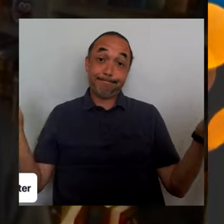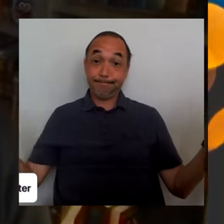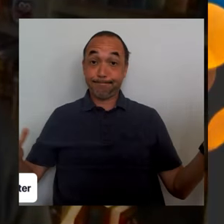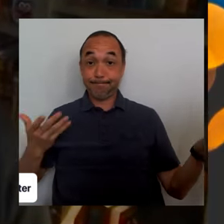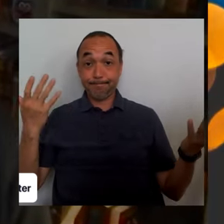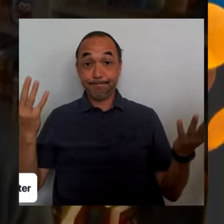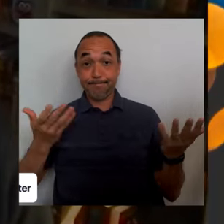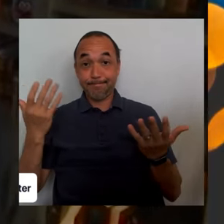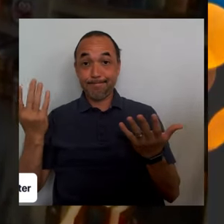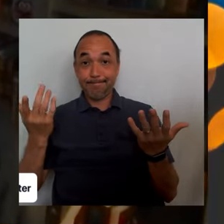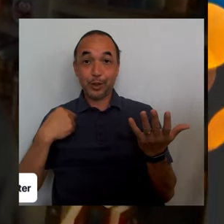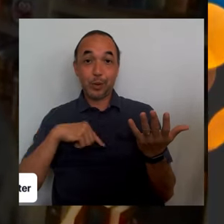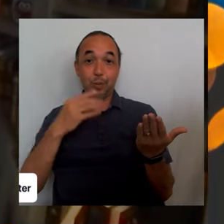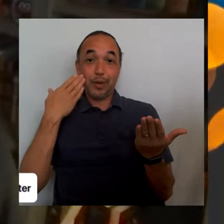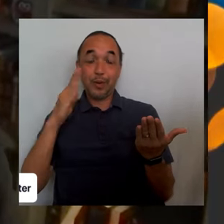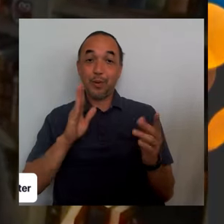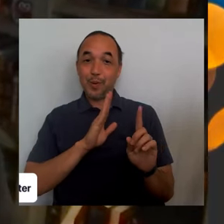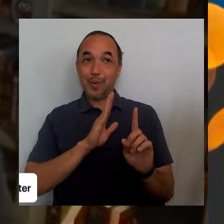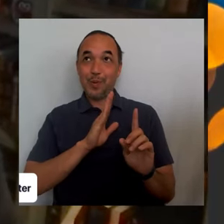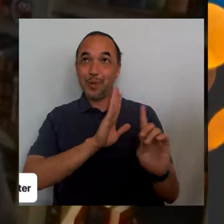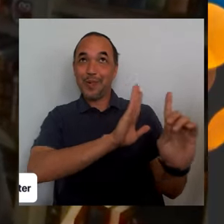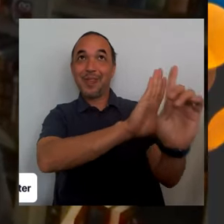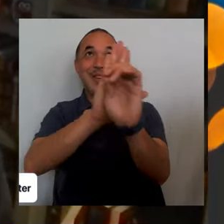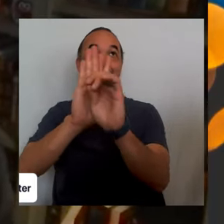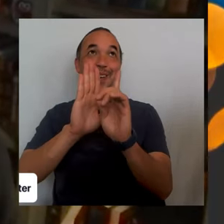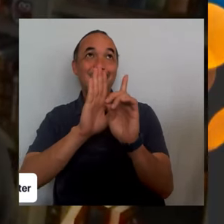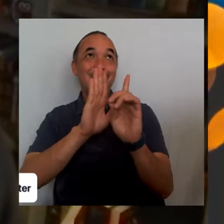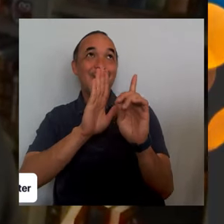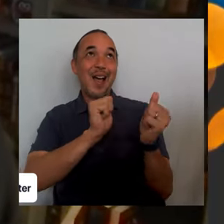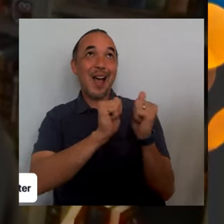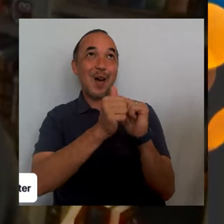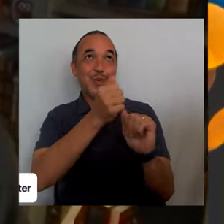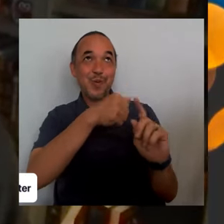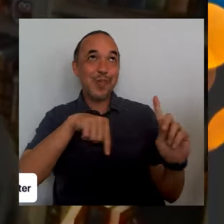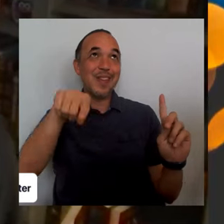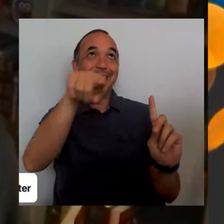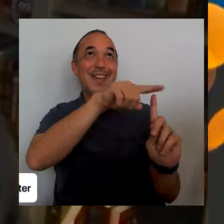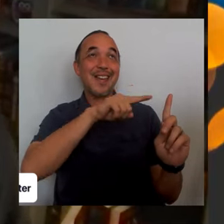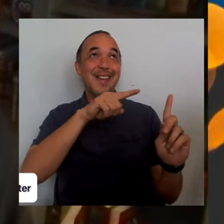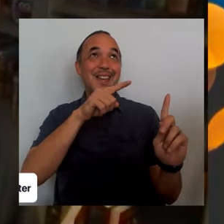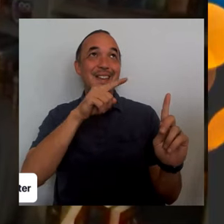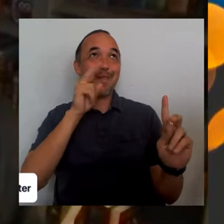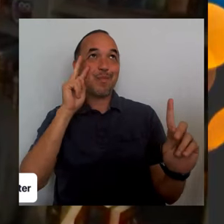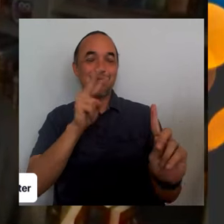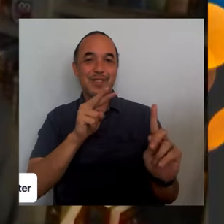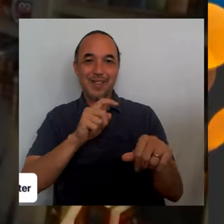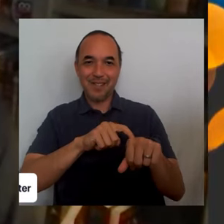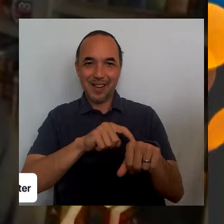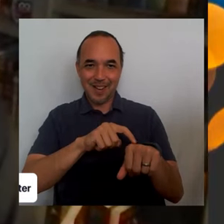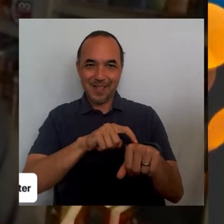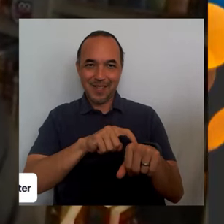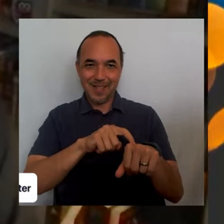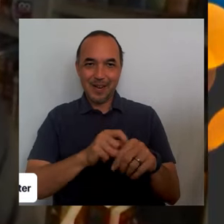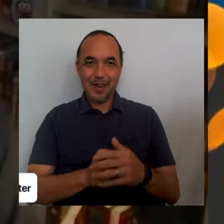their interpretation of time and space. For instance,